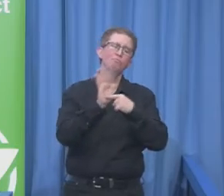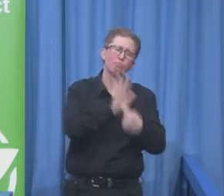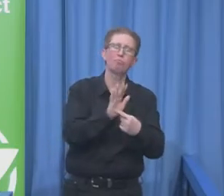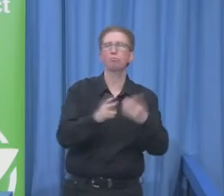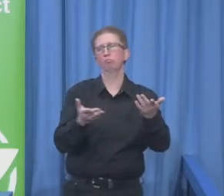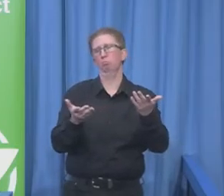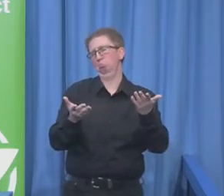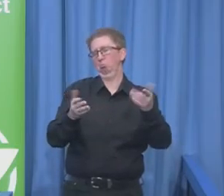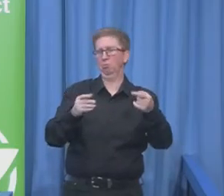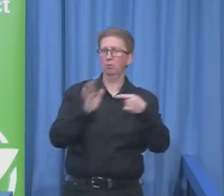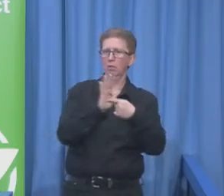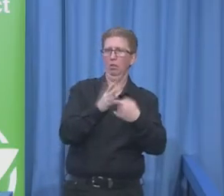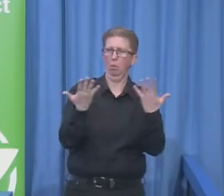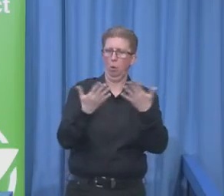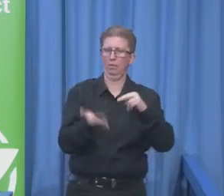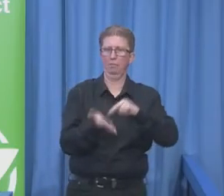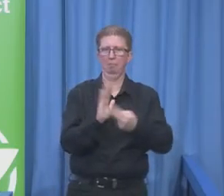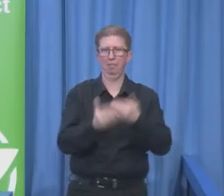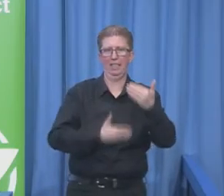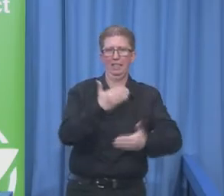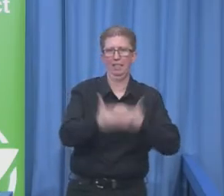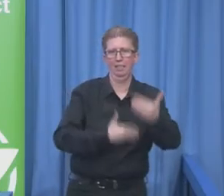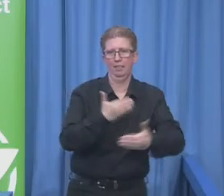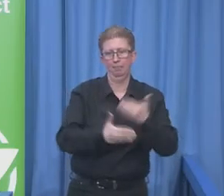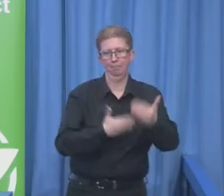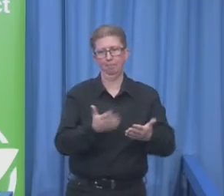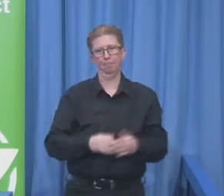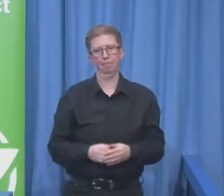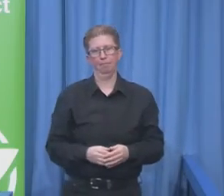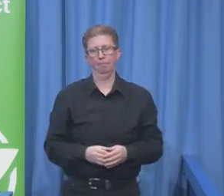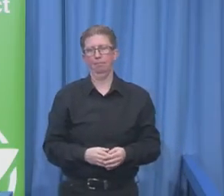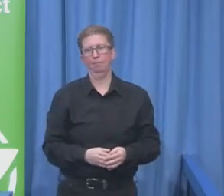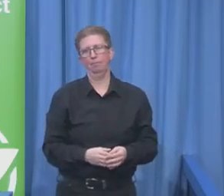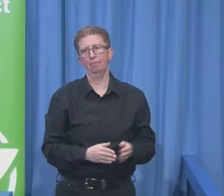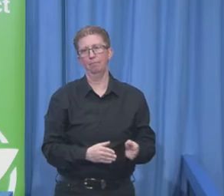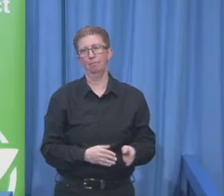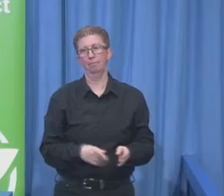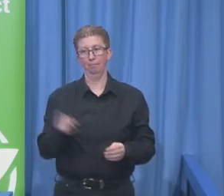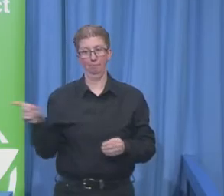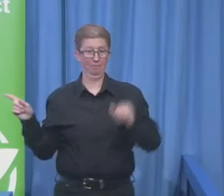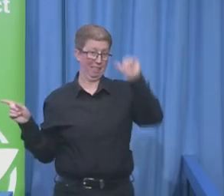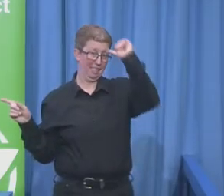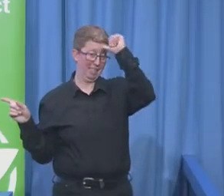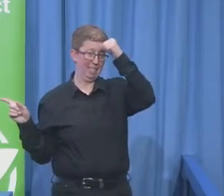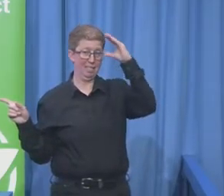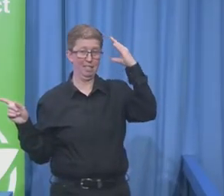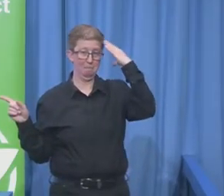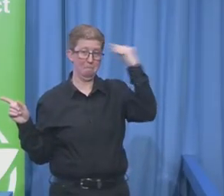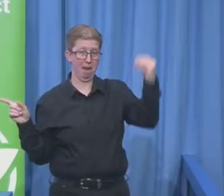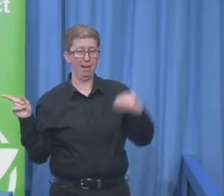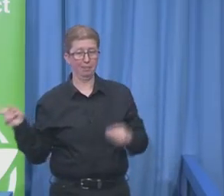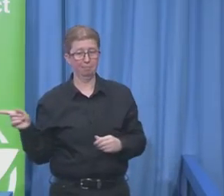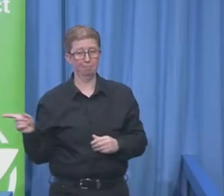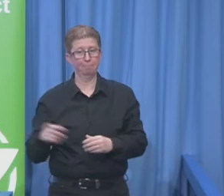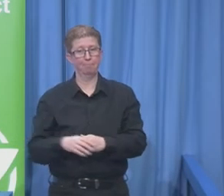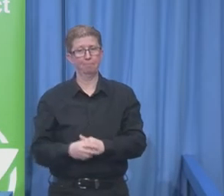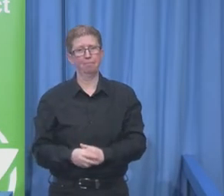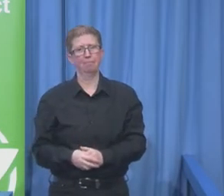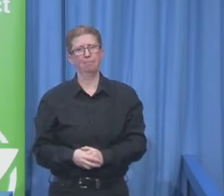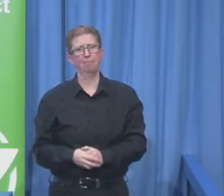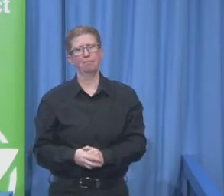we were focusing, working with the government for rural and tribal people, youth from the rural and tribal areas, and linking them to